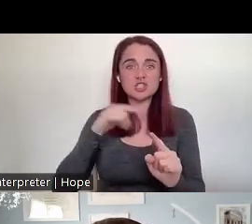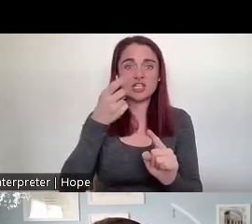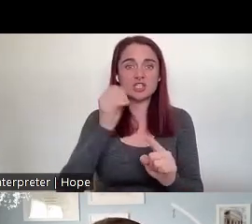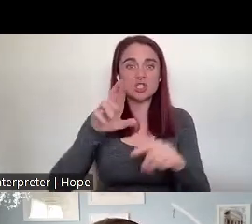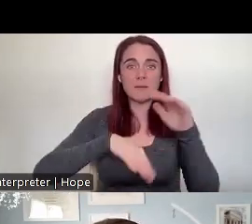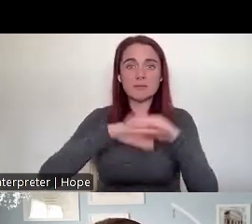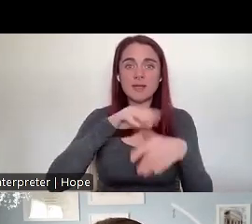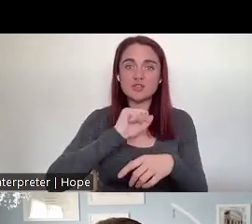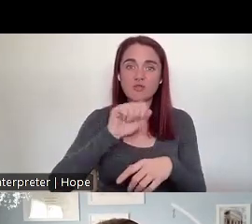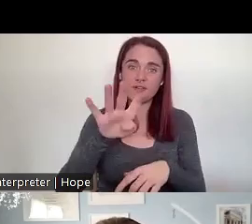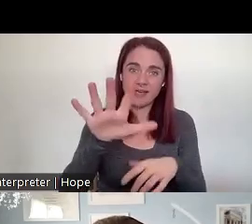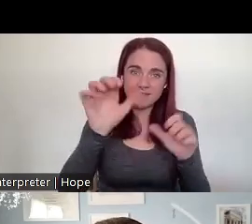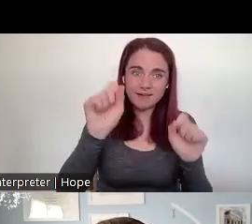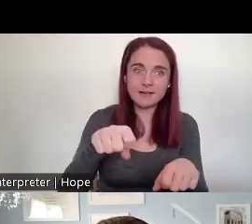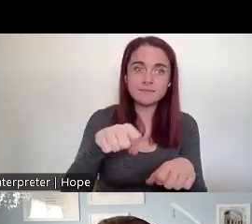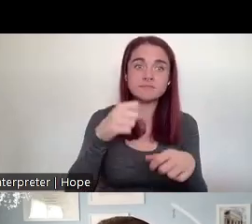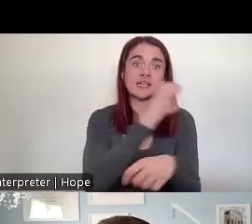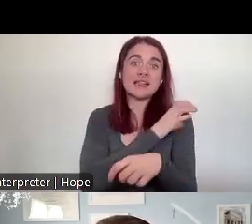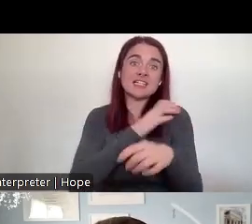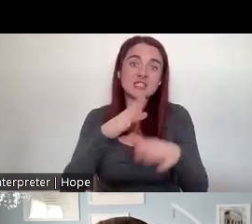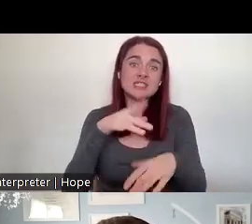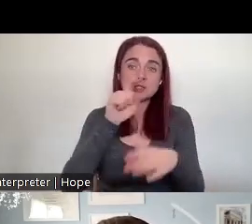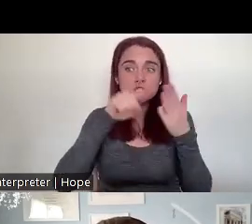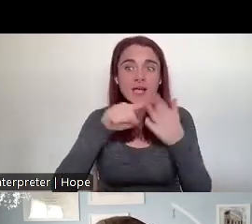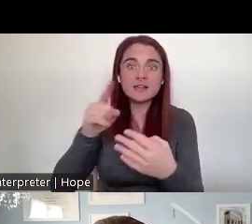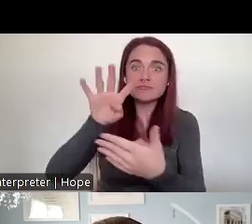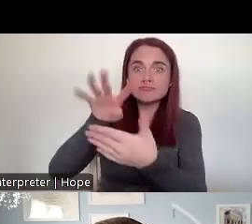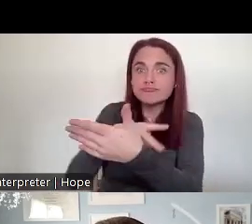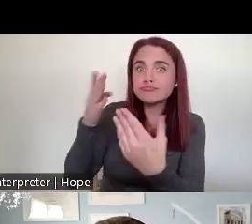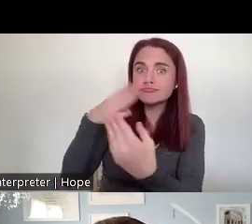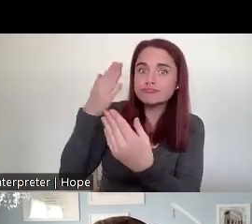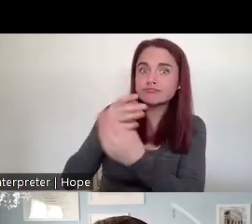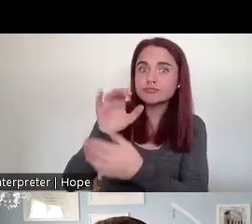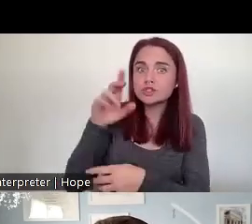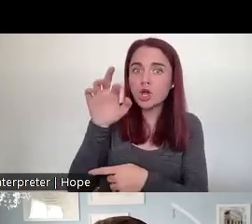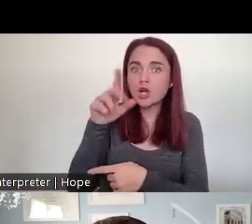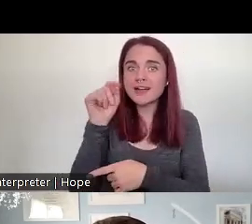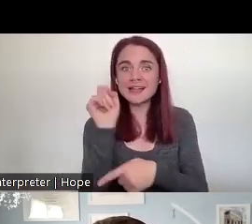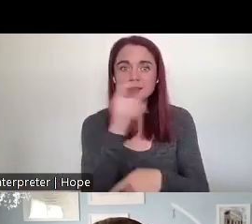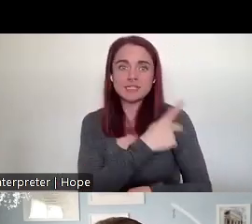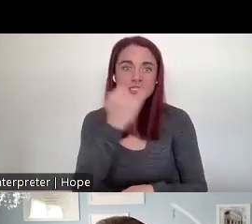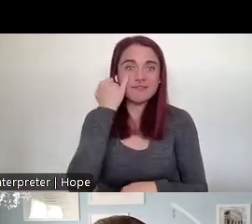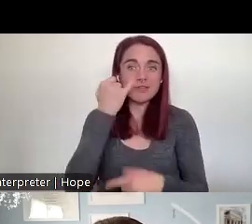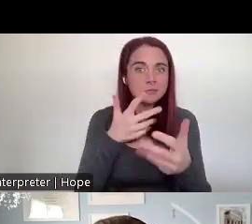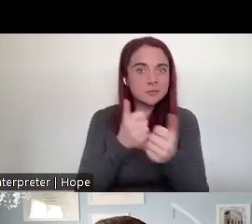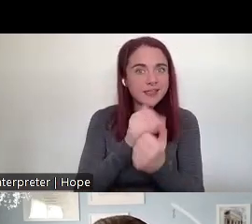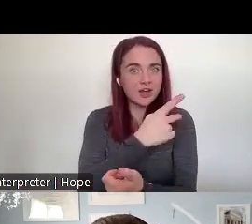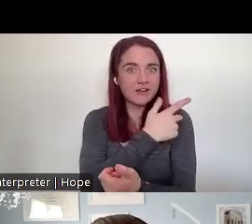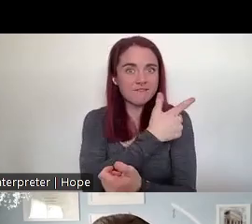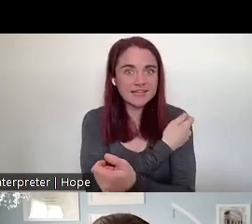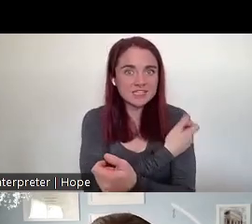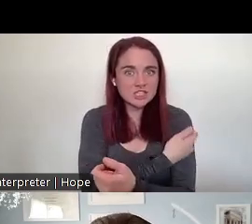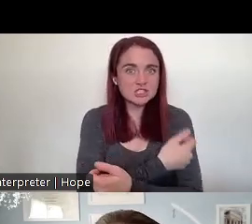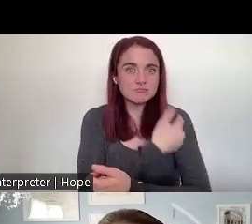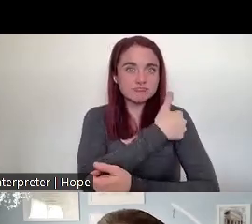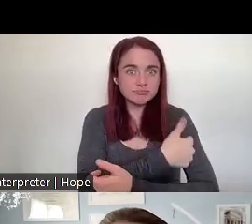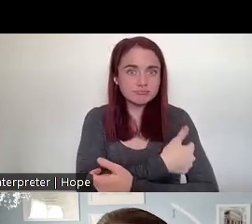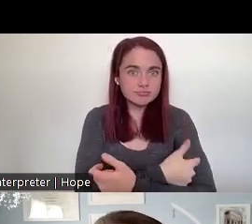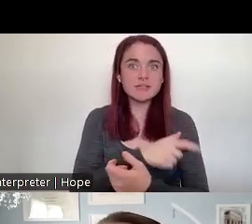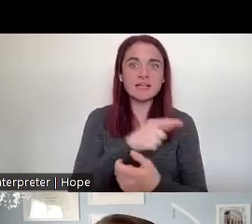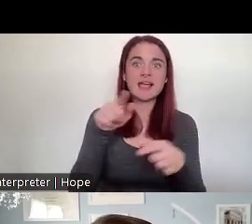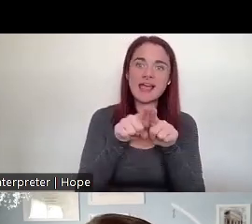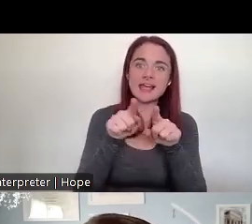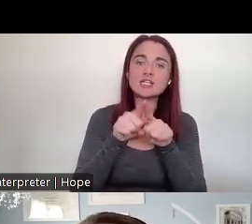45. Clinicians need to check the chart and ask patients if they're up to date on vaccination, and use shared